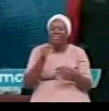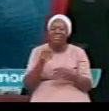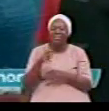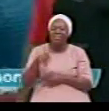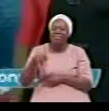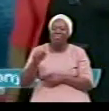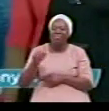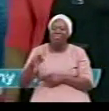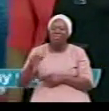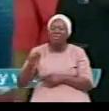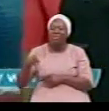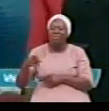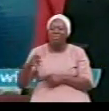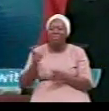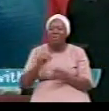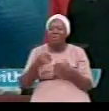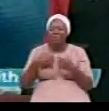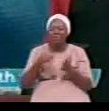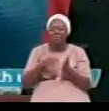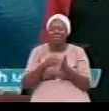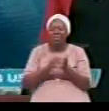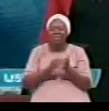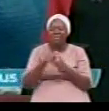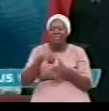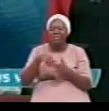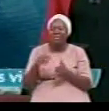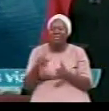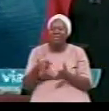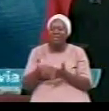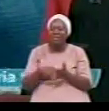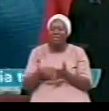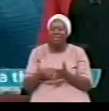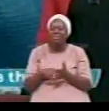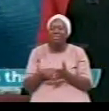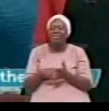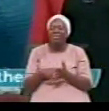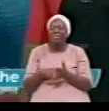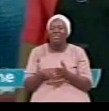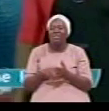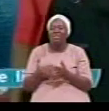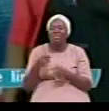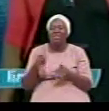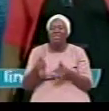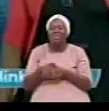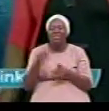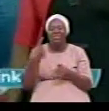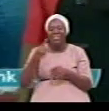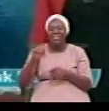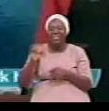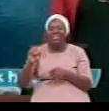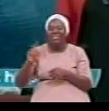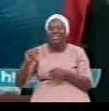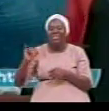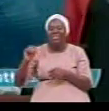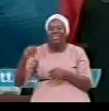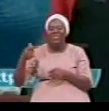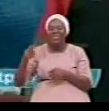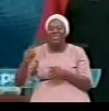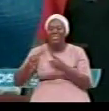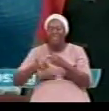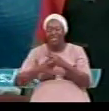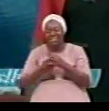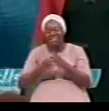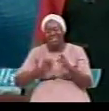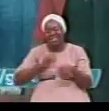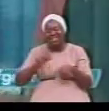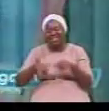this numbness and weakness in the limb. As to the theology, I can't ascertain for now, but as you've heard, that's what happened.